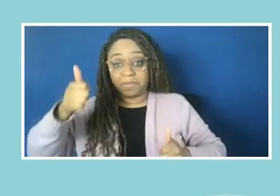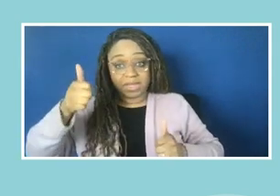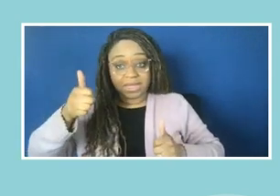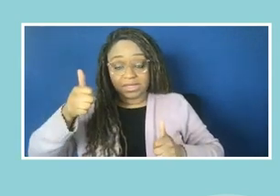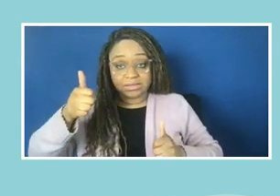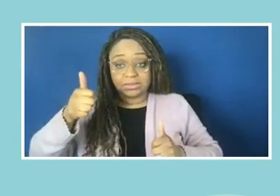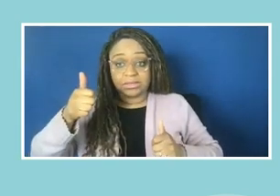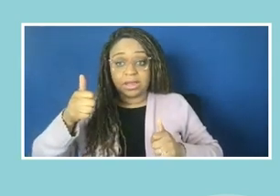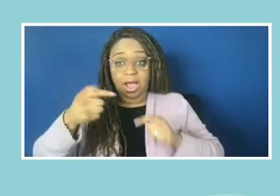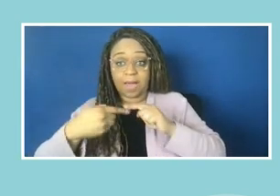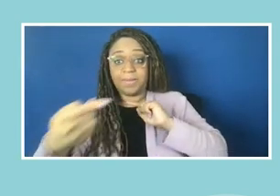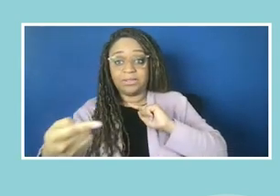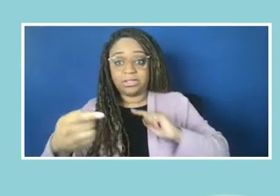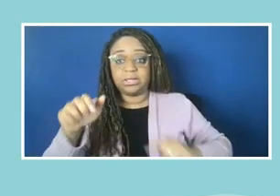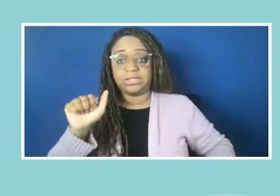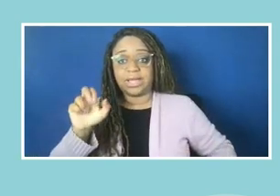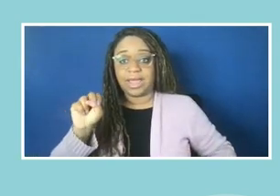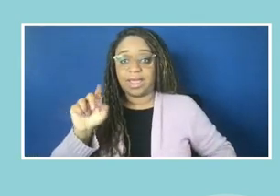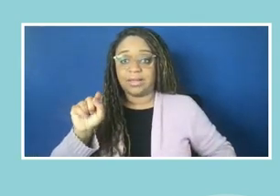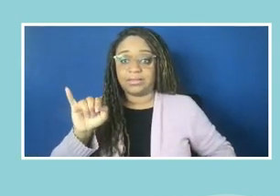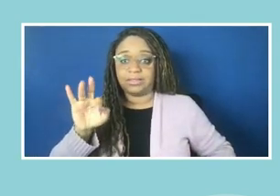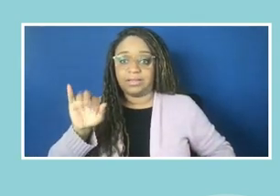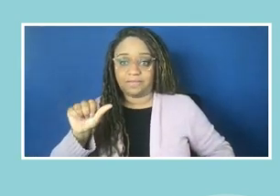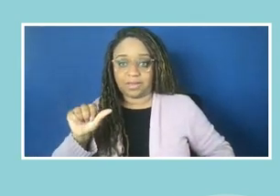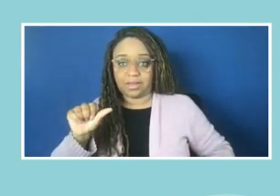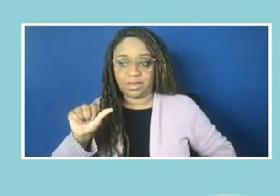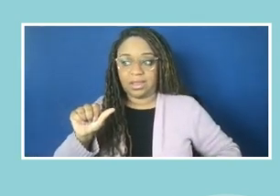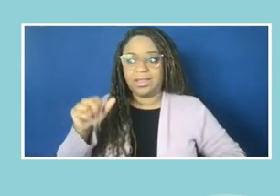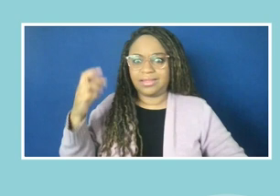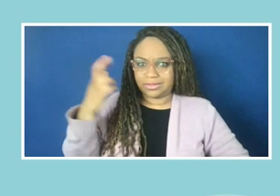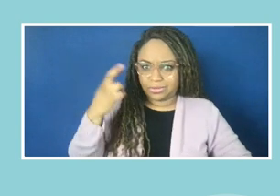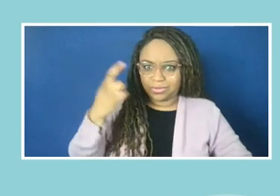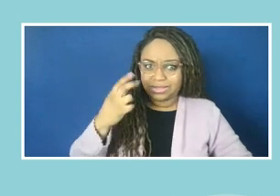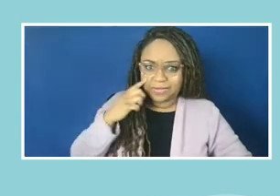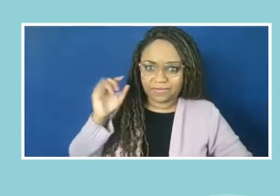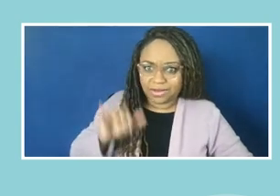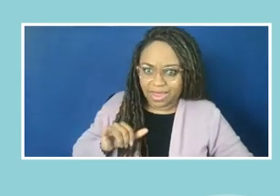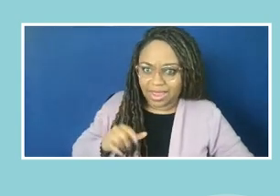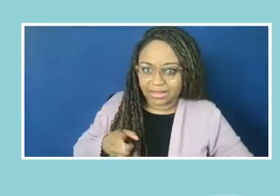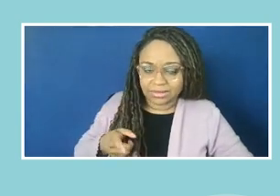a reason for that. Antifa is not putting up with it. They recognize it for what it is.